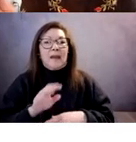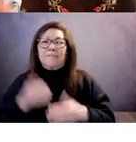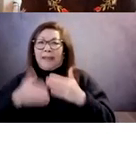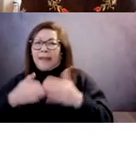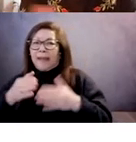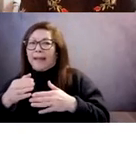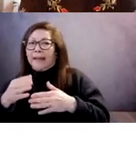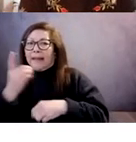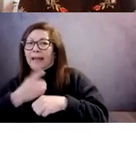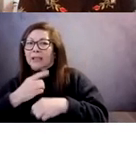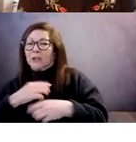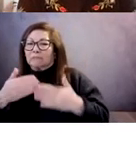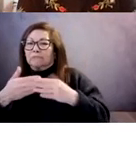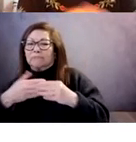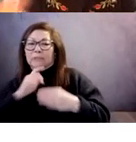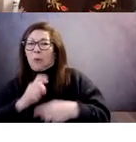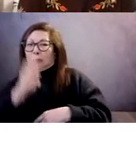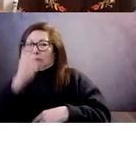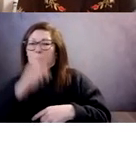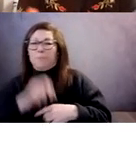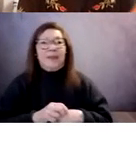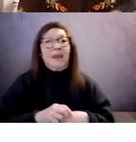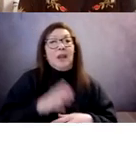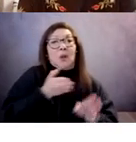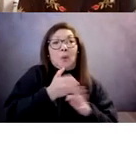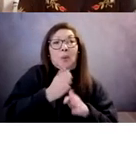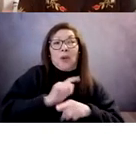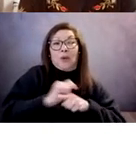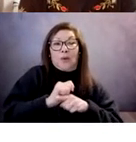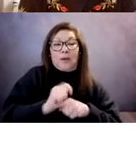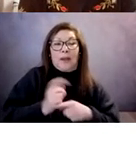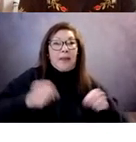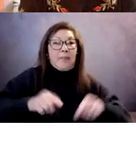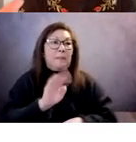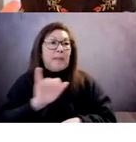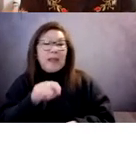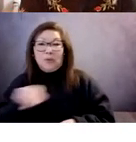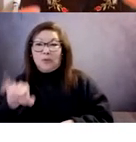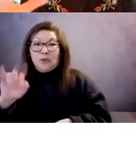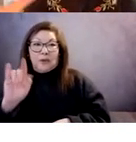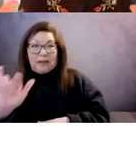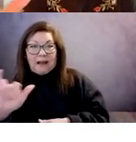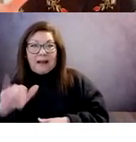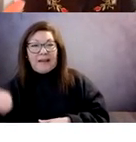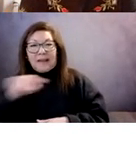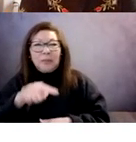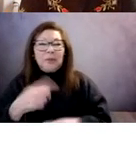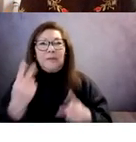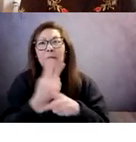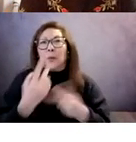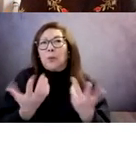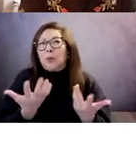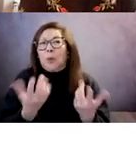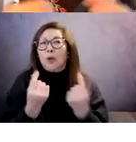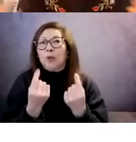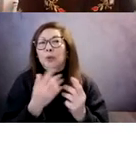flexible. It's not super rigid. The career coaching takes place May through July to help you kind of figure out what you want to do